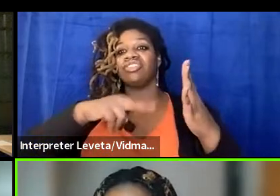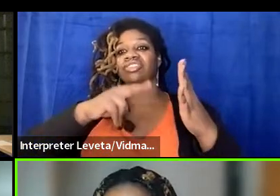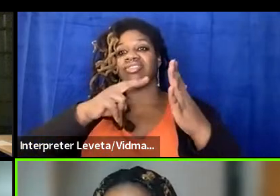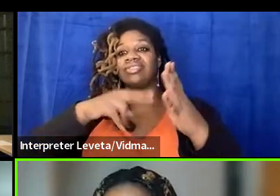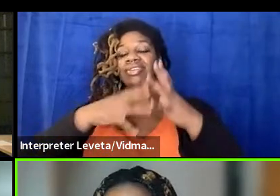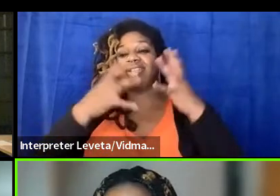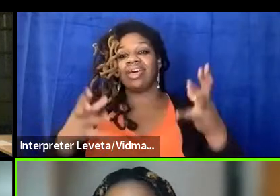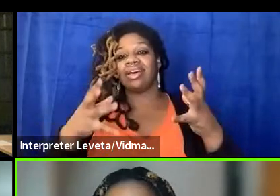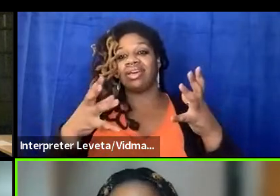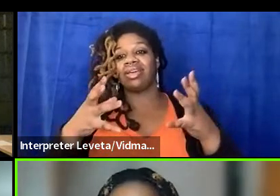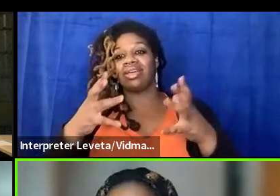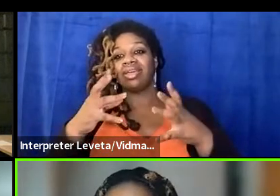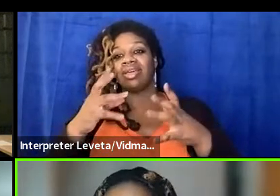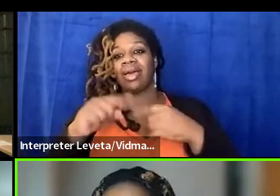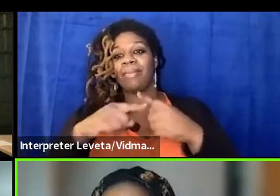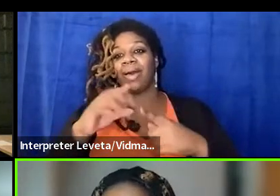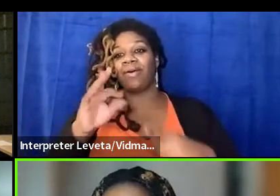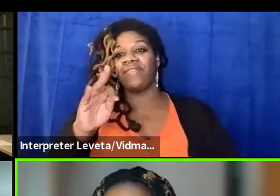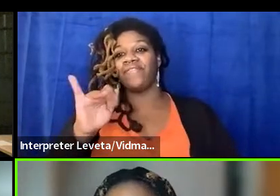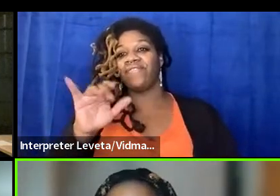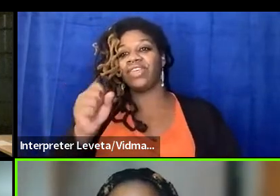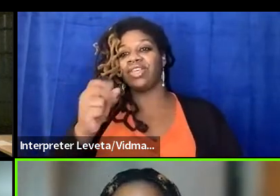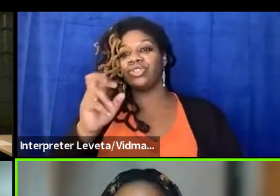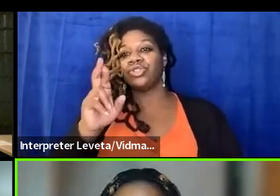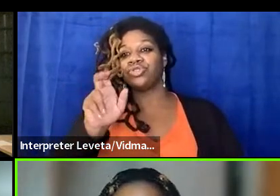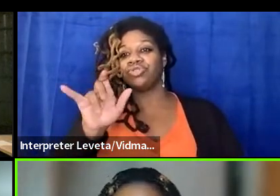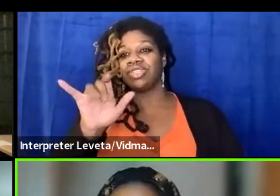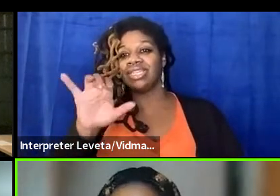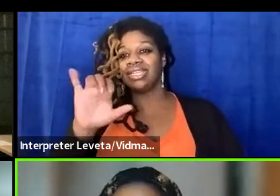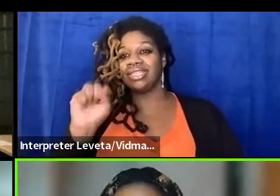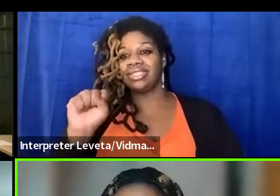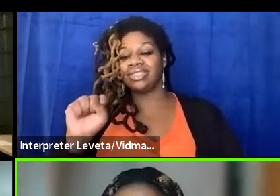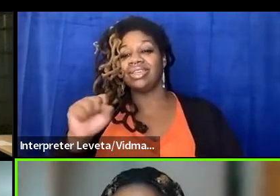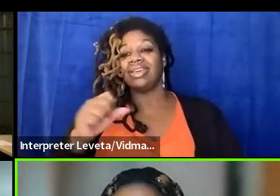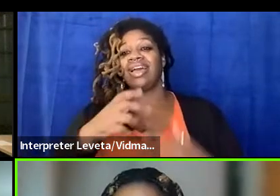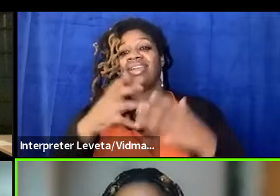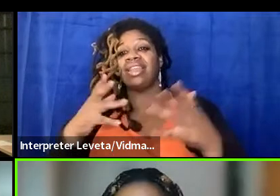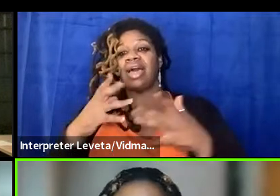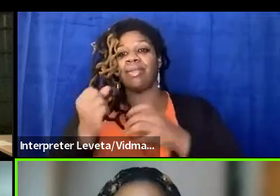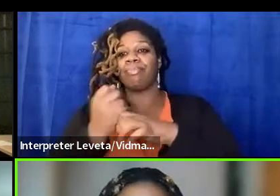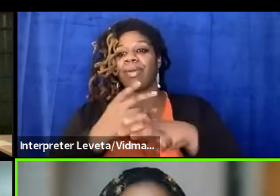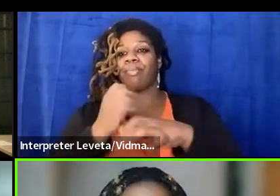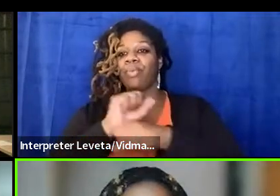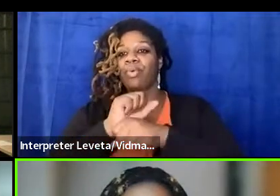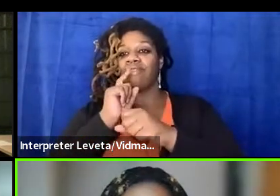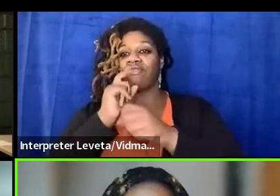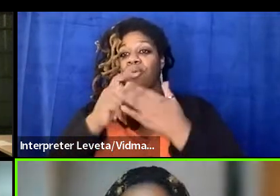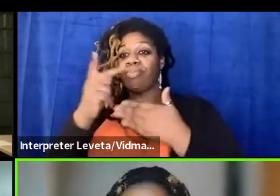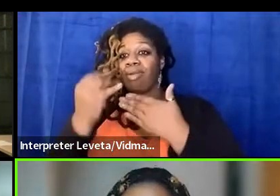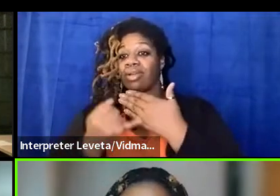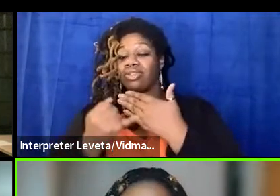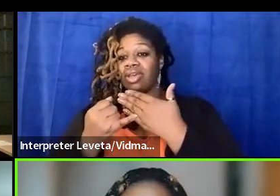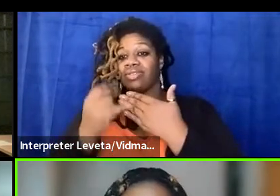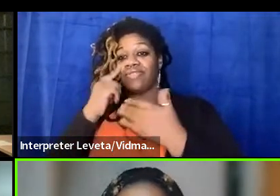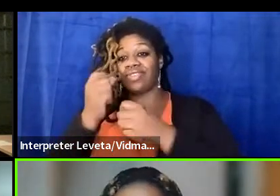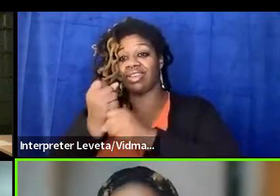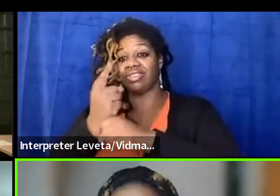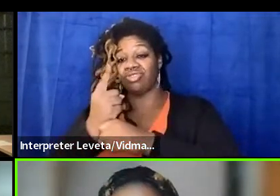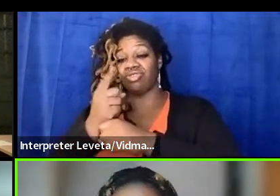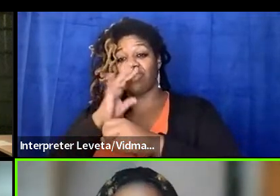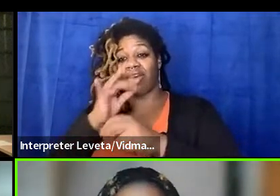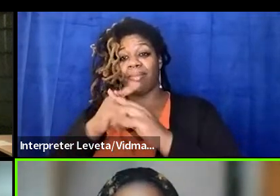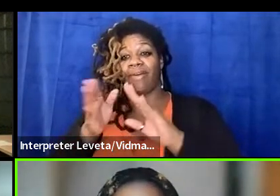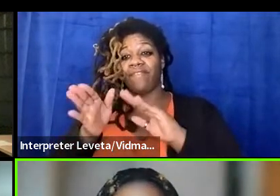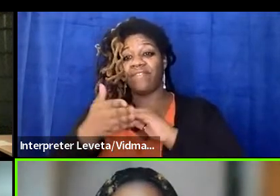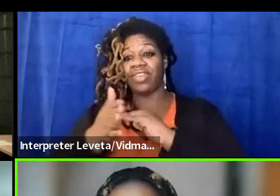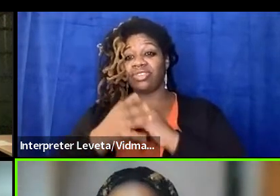and a lot of prep work for projects next year that I'm going to be doing on fish and nutrition systems and the role